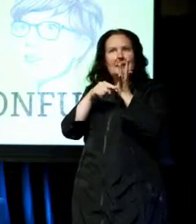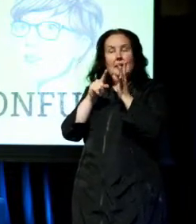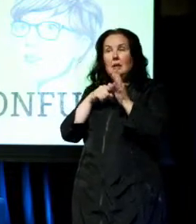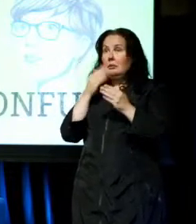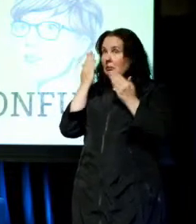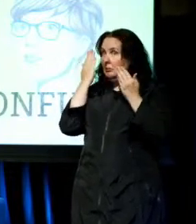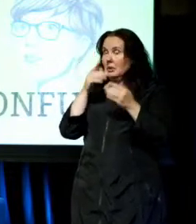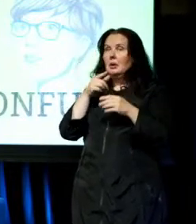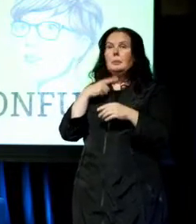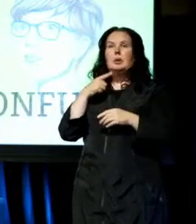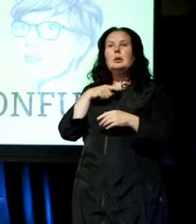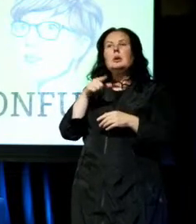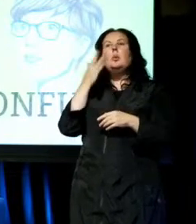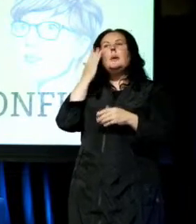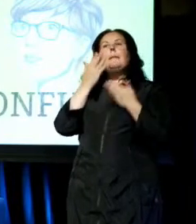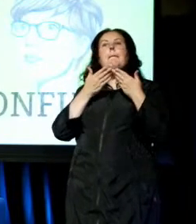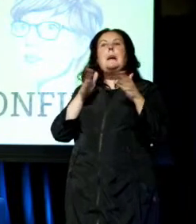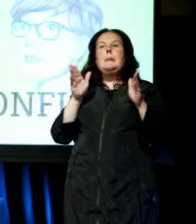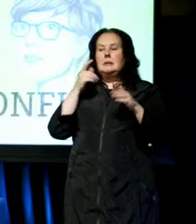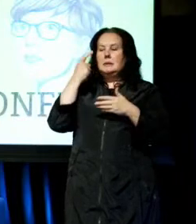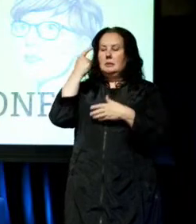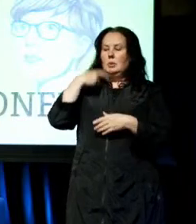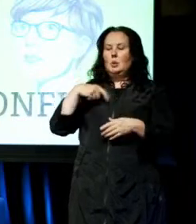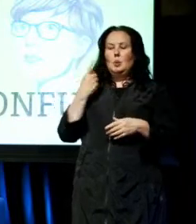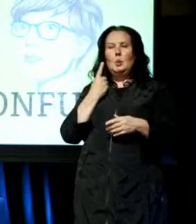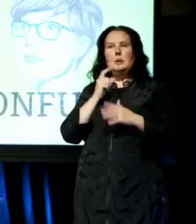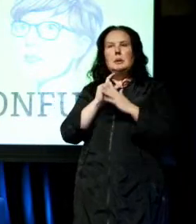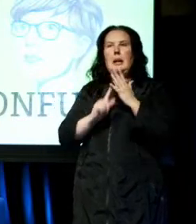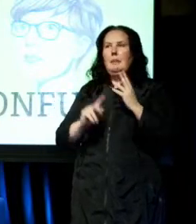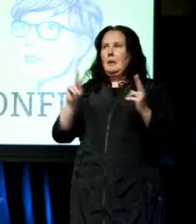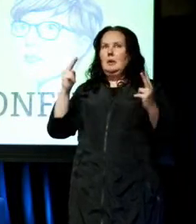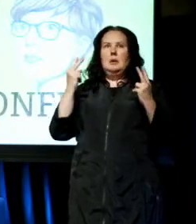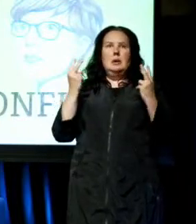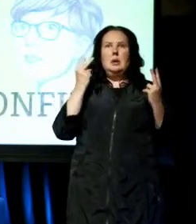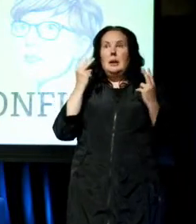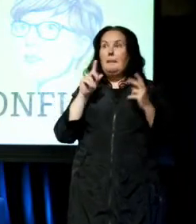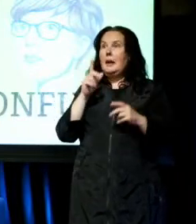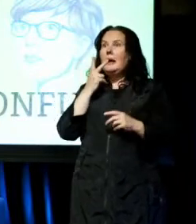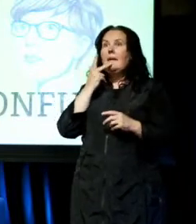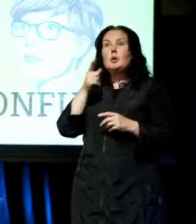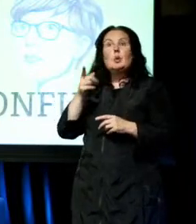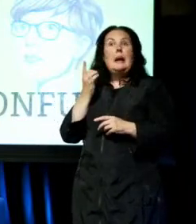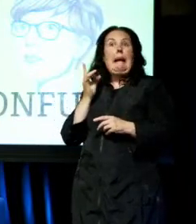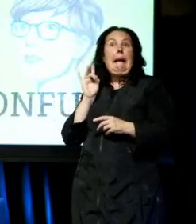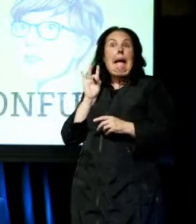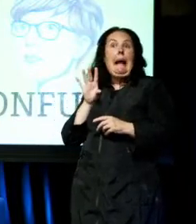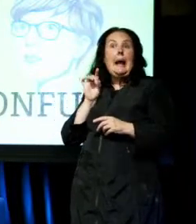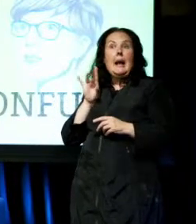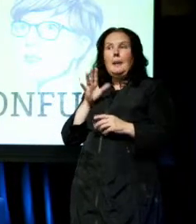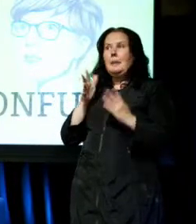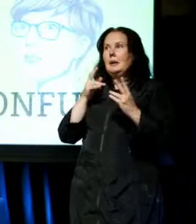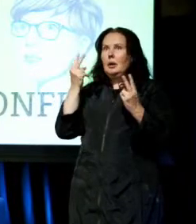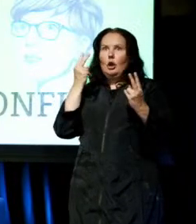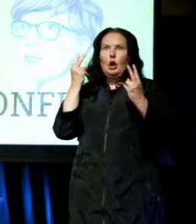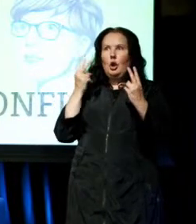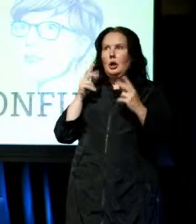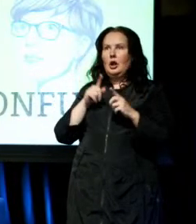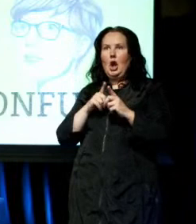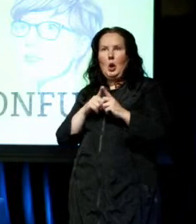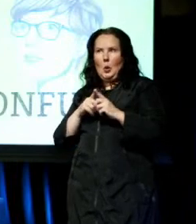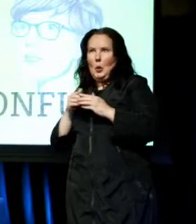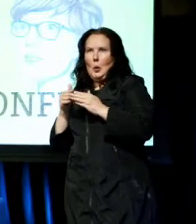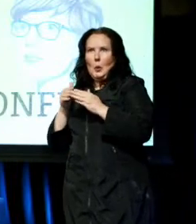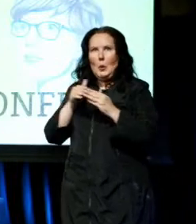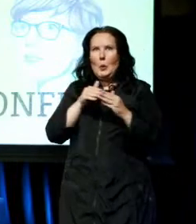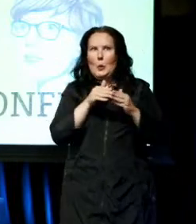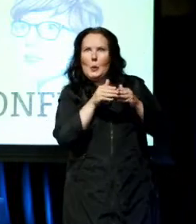people get stared at a lot in public. But if you're gay, staring is part of cruising. And so you never quite know whether someone